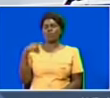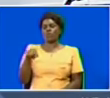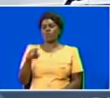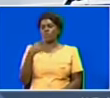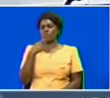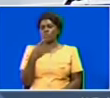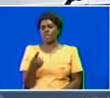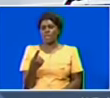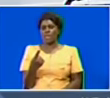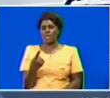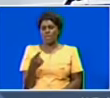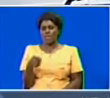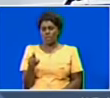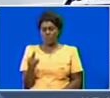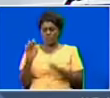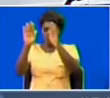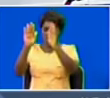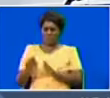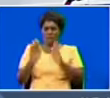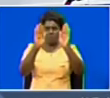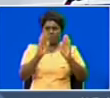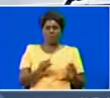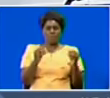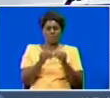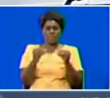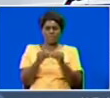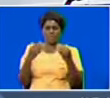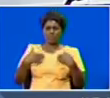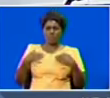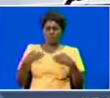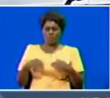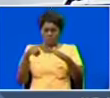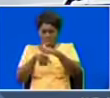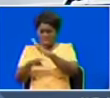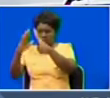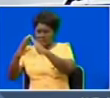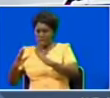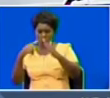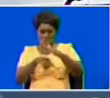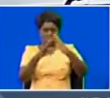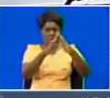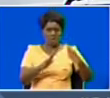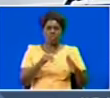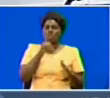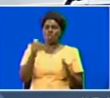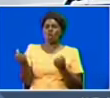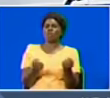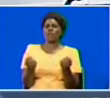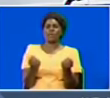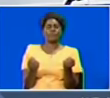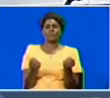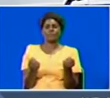describing the way that you've been running your campaigns, and you're saying you're meeting people door-to-door, meeting people not from the cars like you mentioned. Yes.